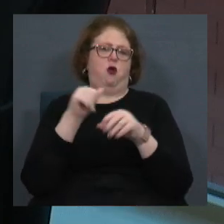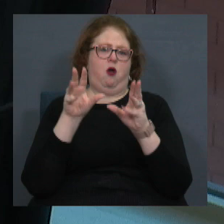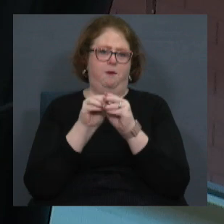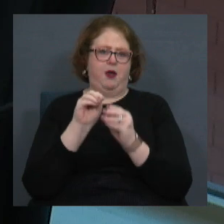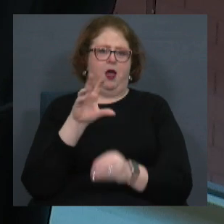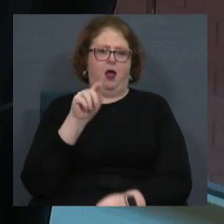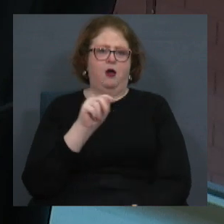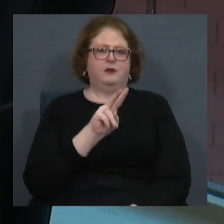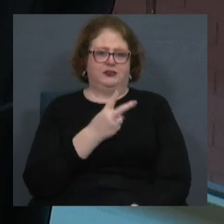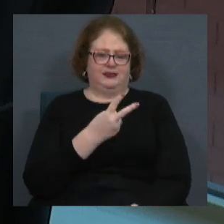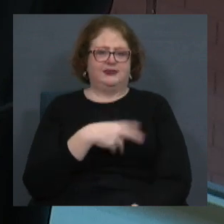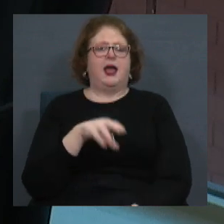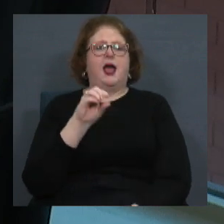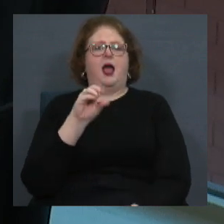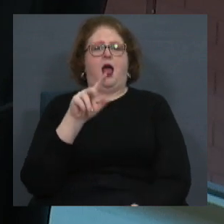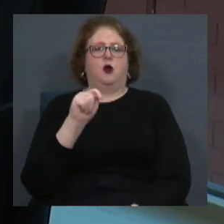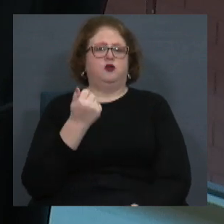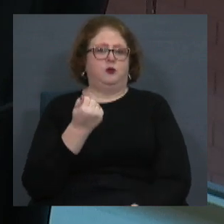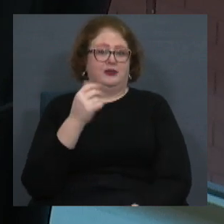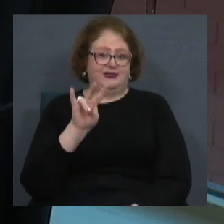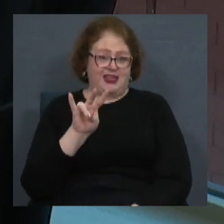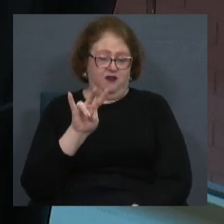2nd, 2023, October 17,